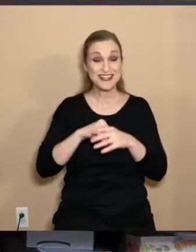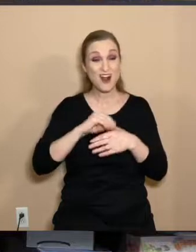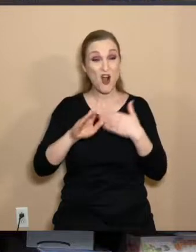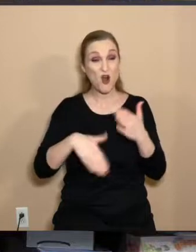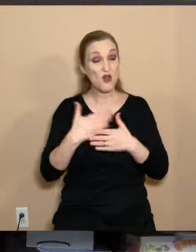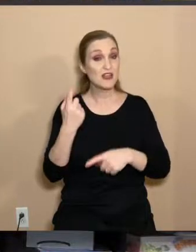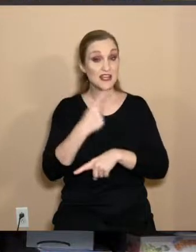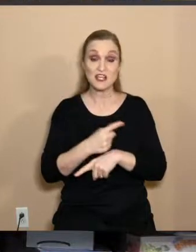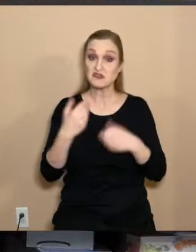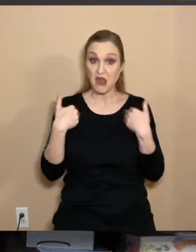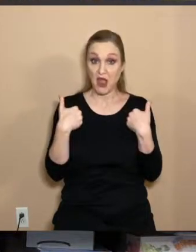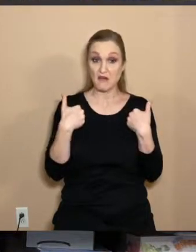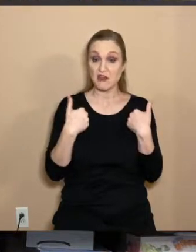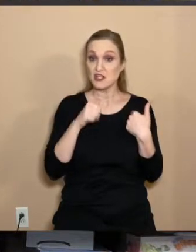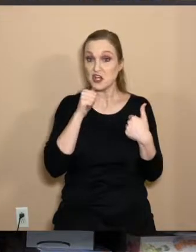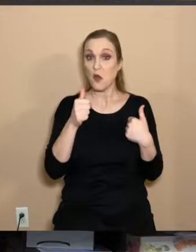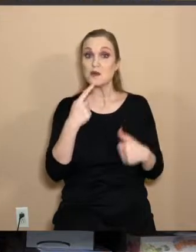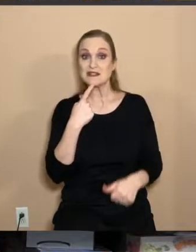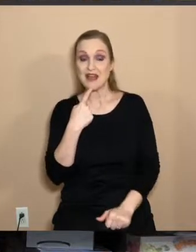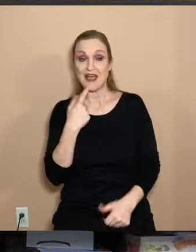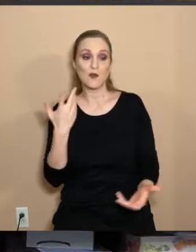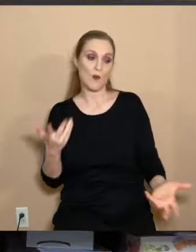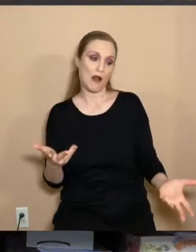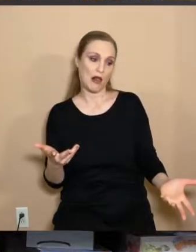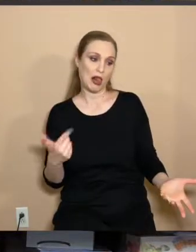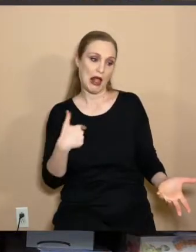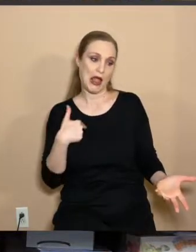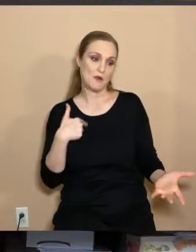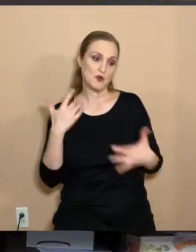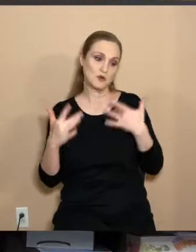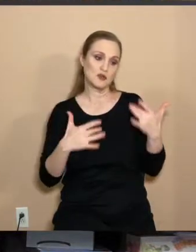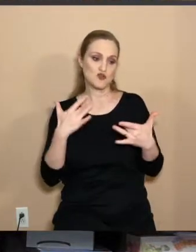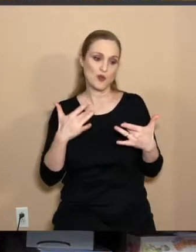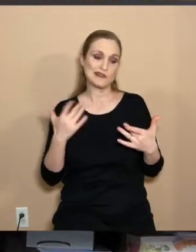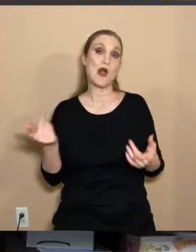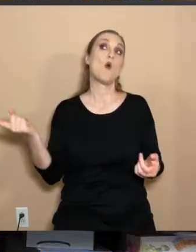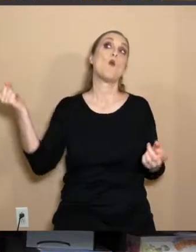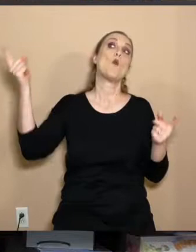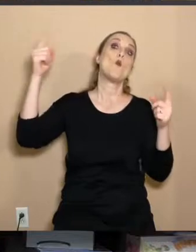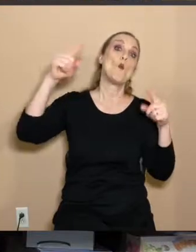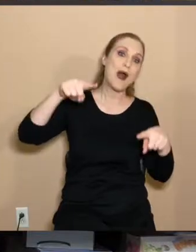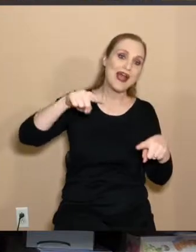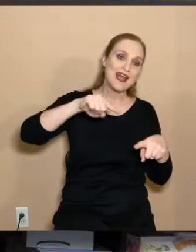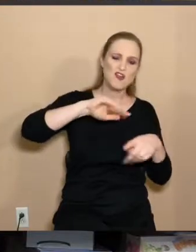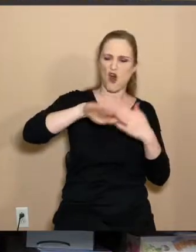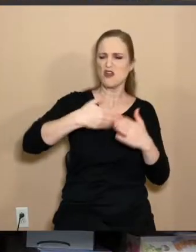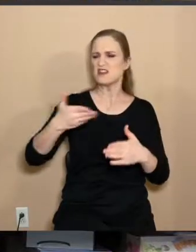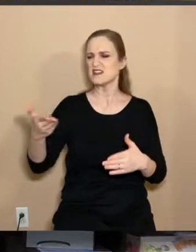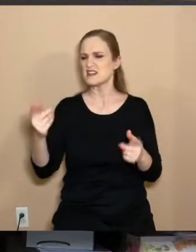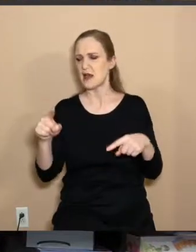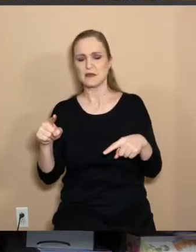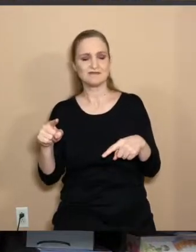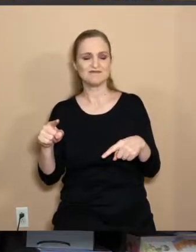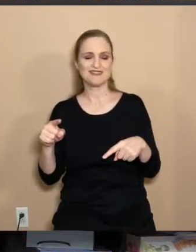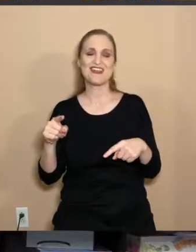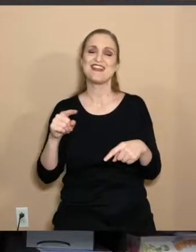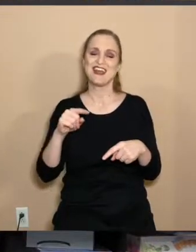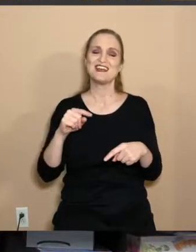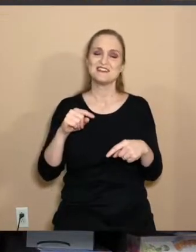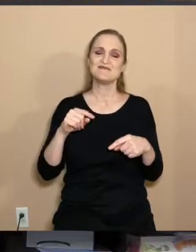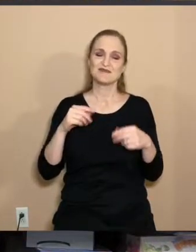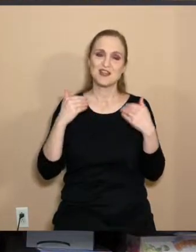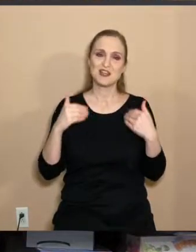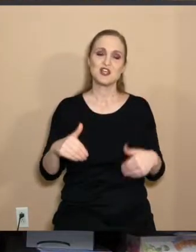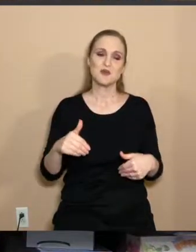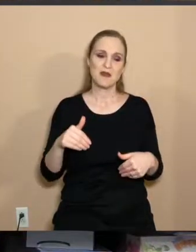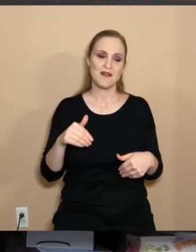you have. Don't say, well, I'll rejoice when all these things happen. That's human nature, to say